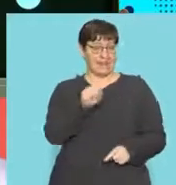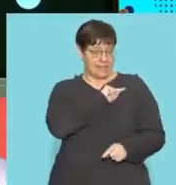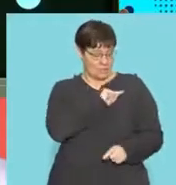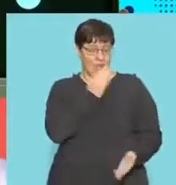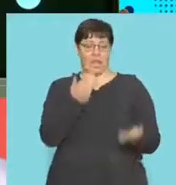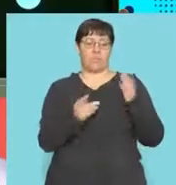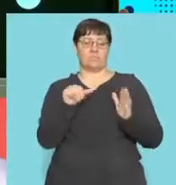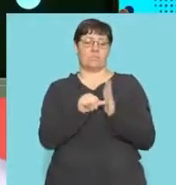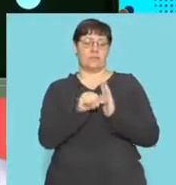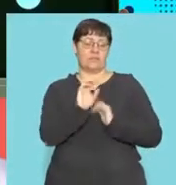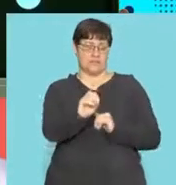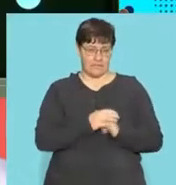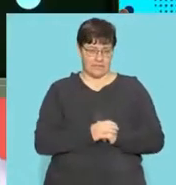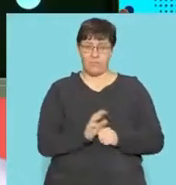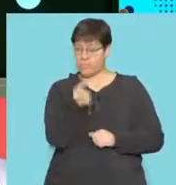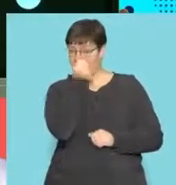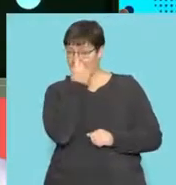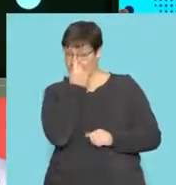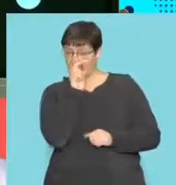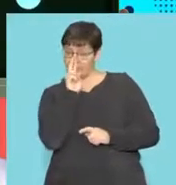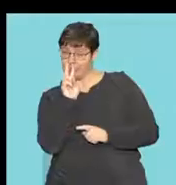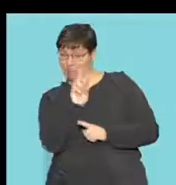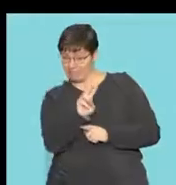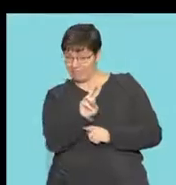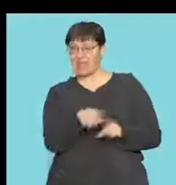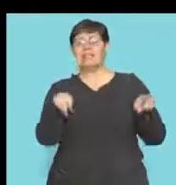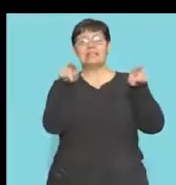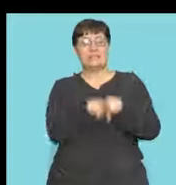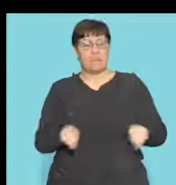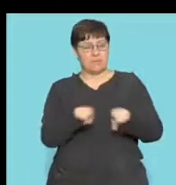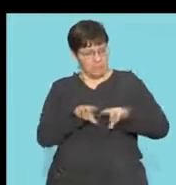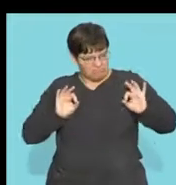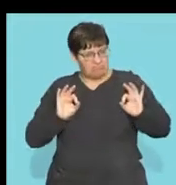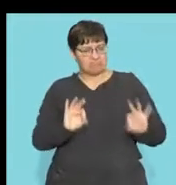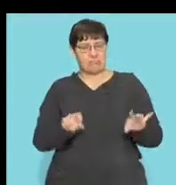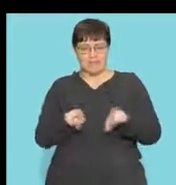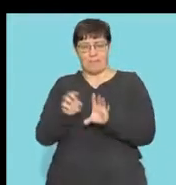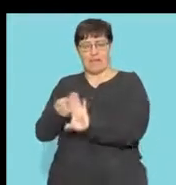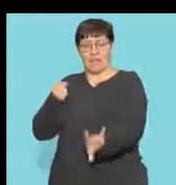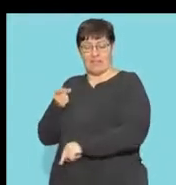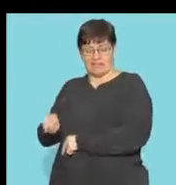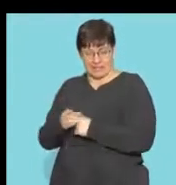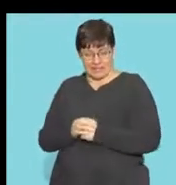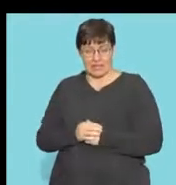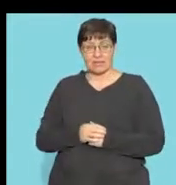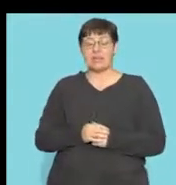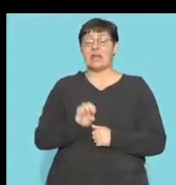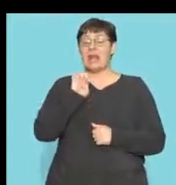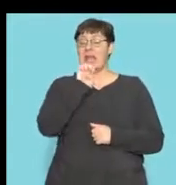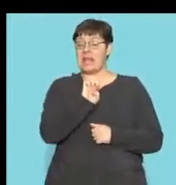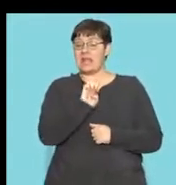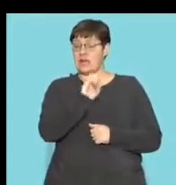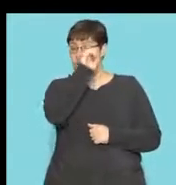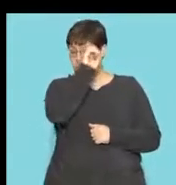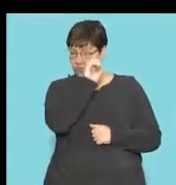why this equation is so important. Let's understand it. Notice it's exactly the same as what we used for the galvanic cell. The E